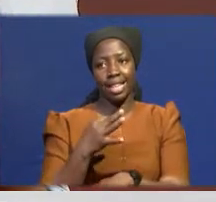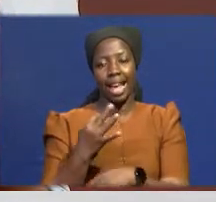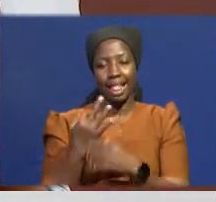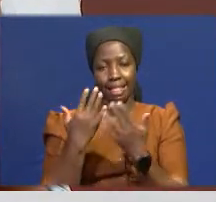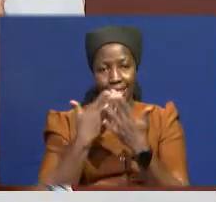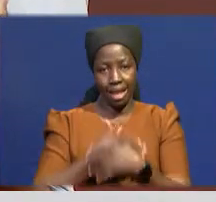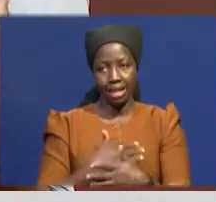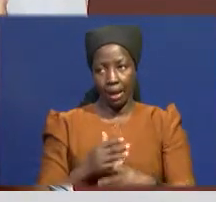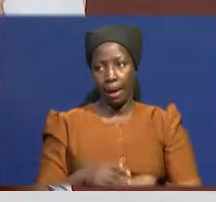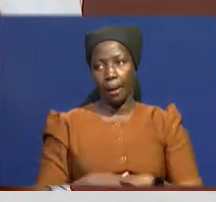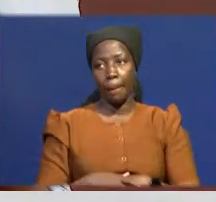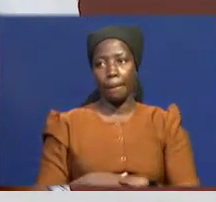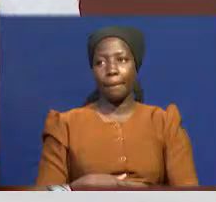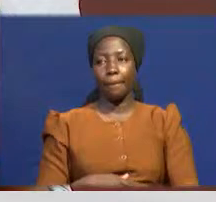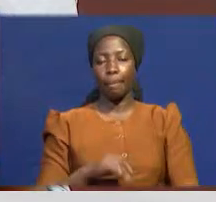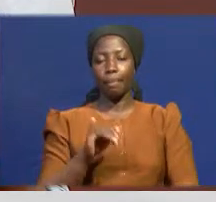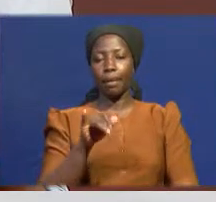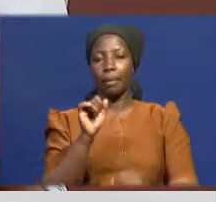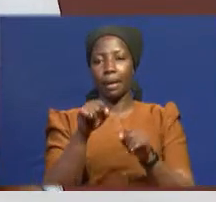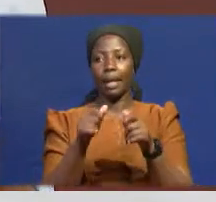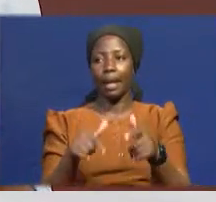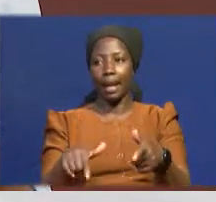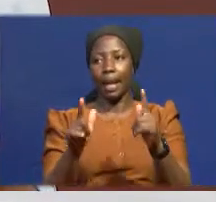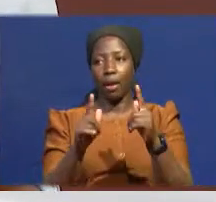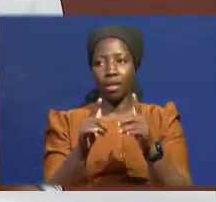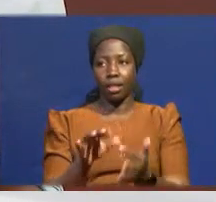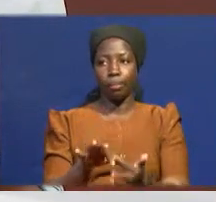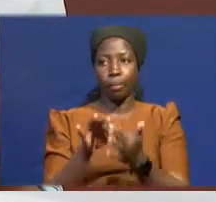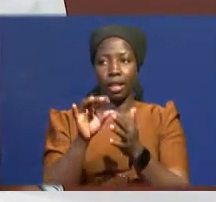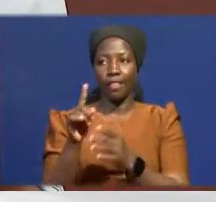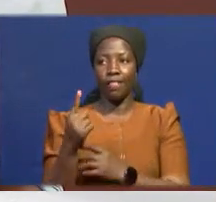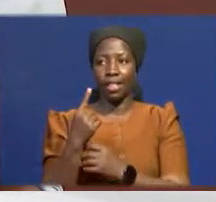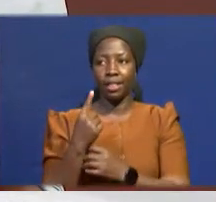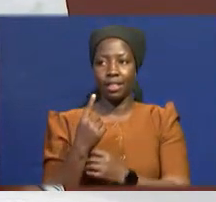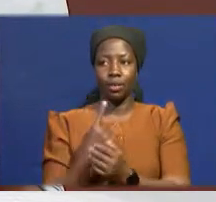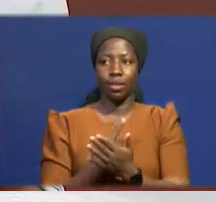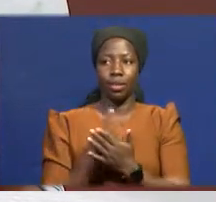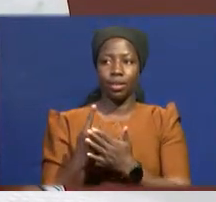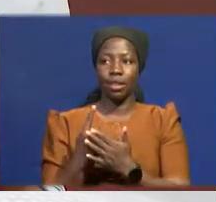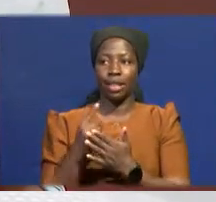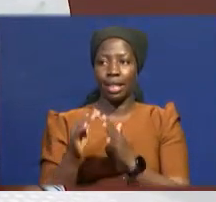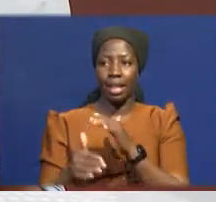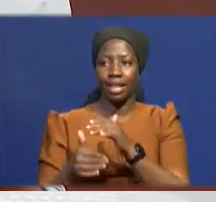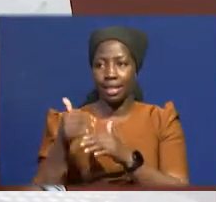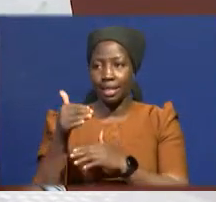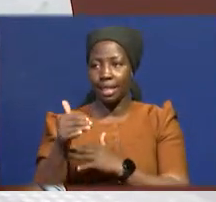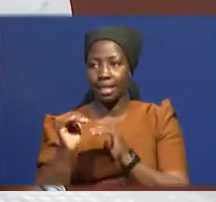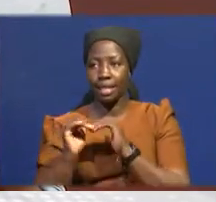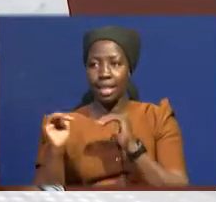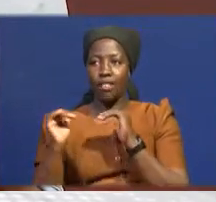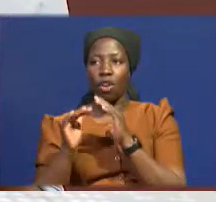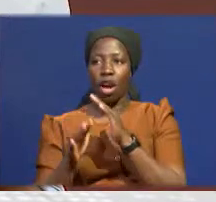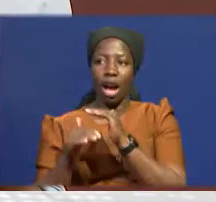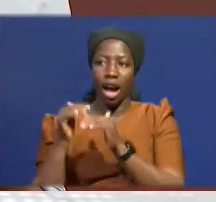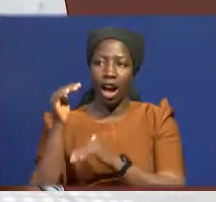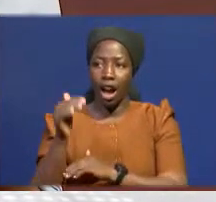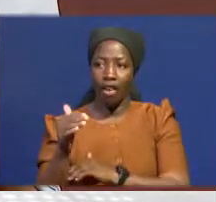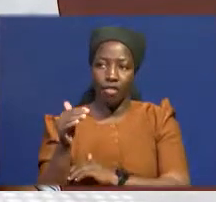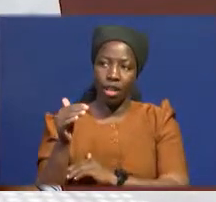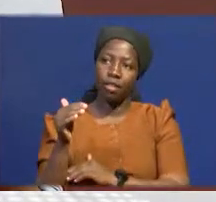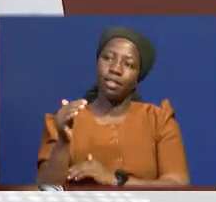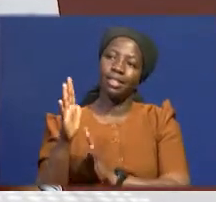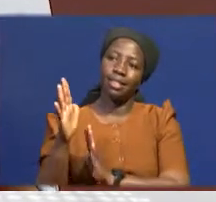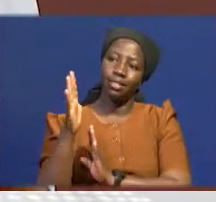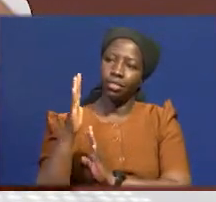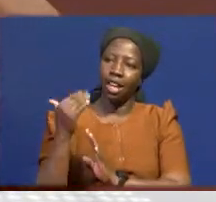slip. So then we have the next level after the marshal is a post-chief marshal.